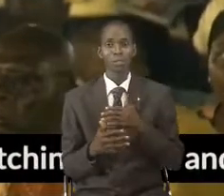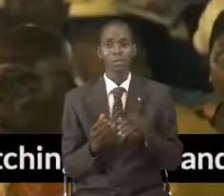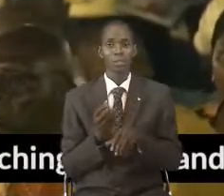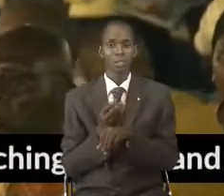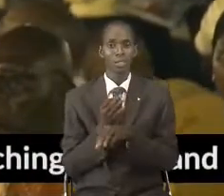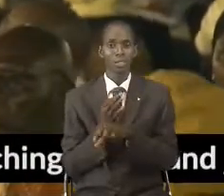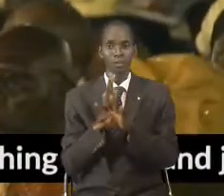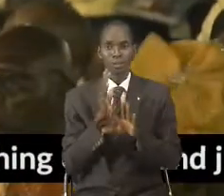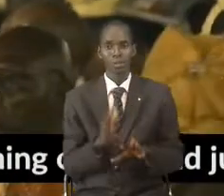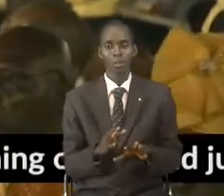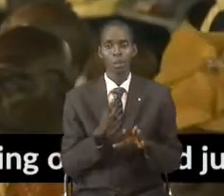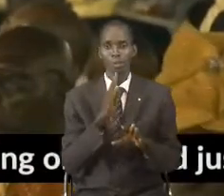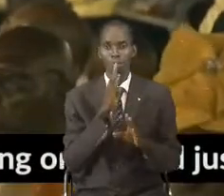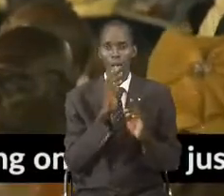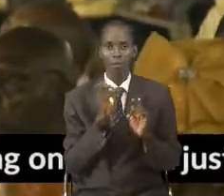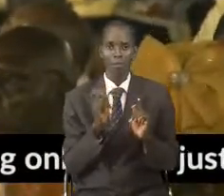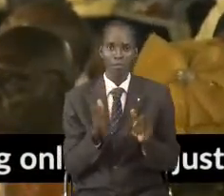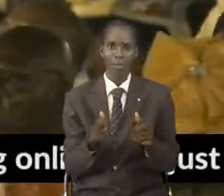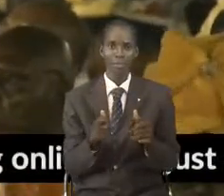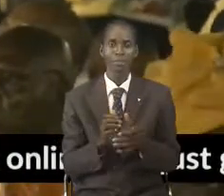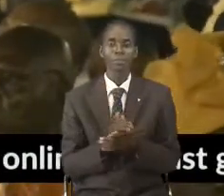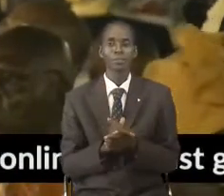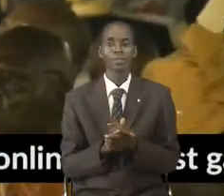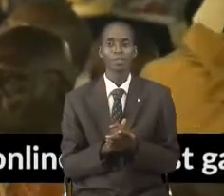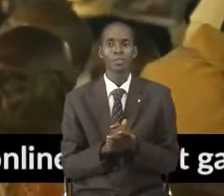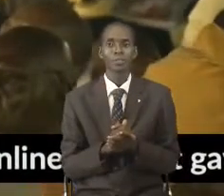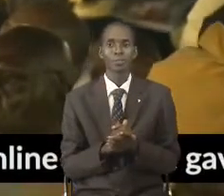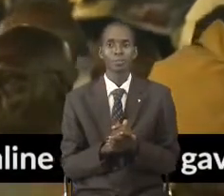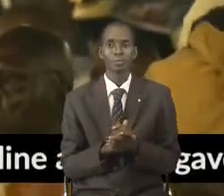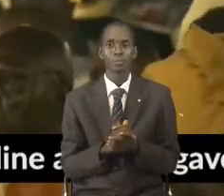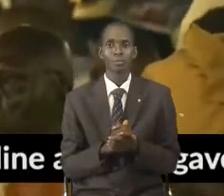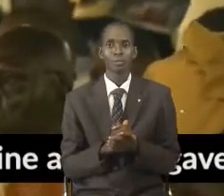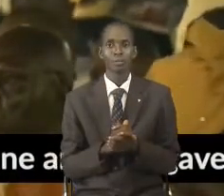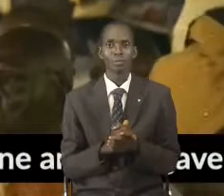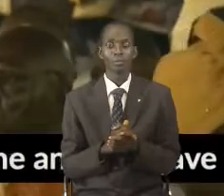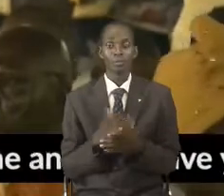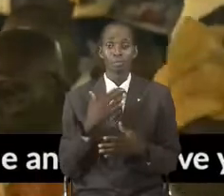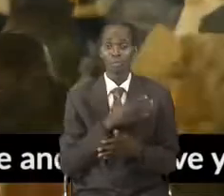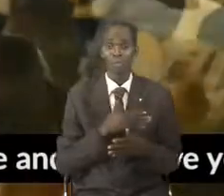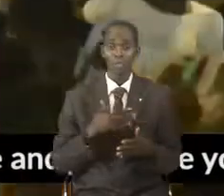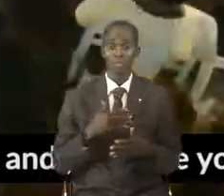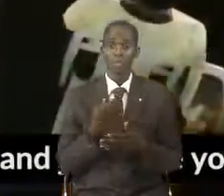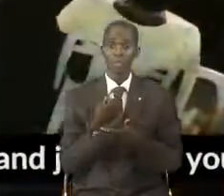091-5444-9263. Please cancel us, be fast.